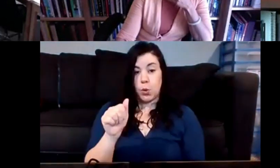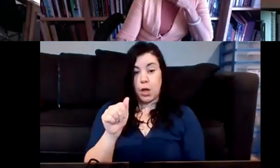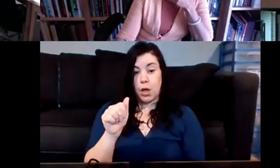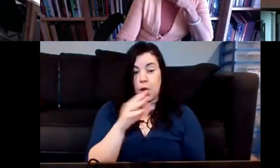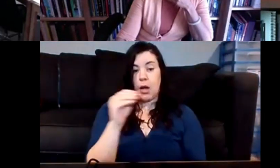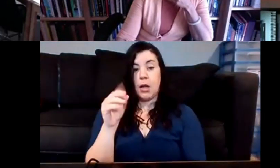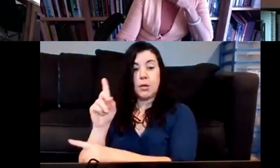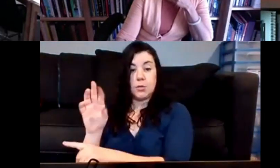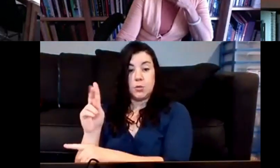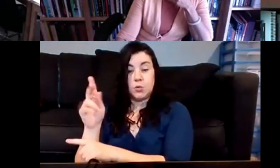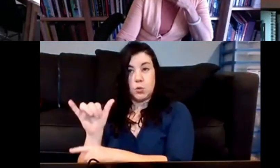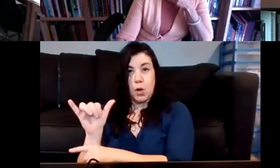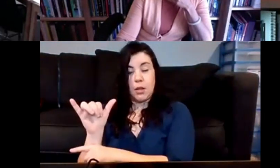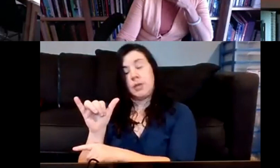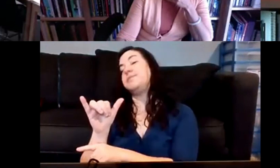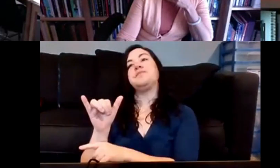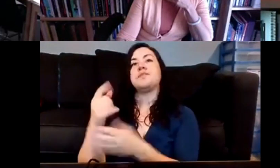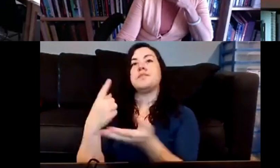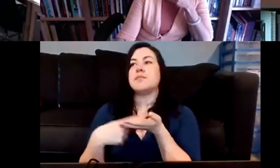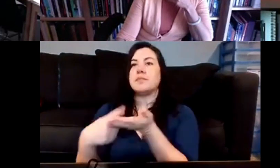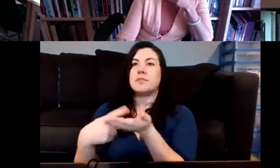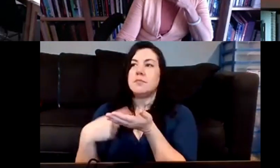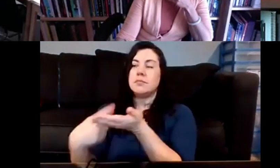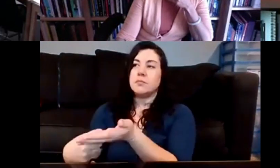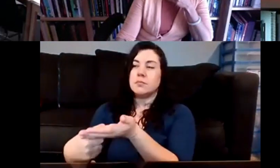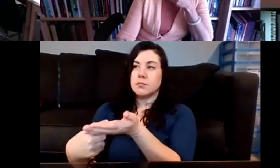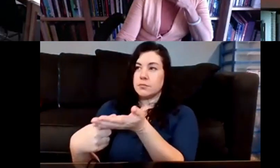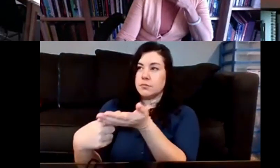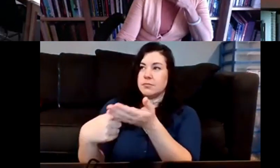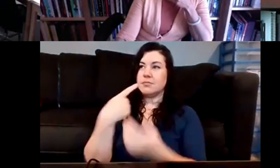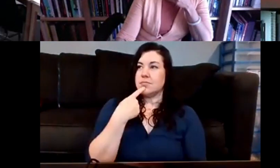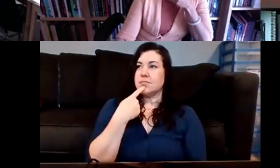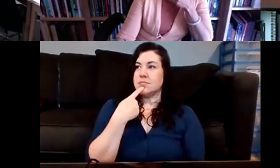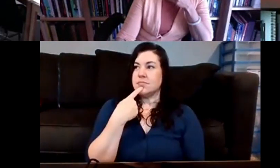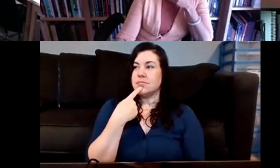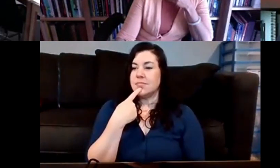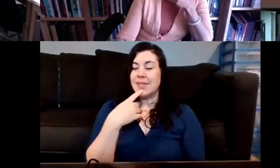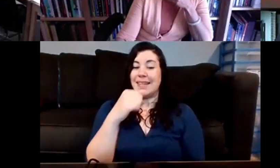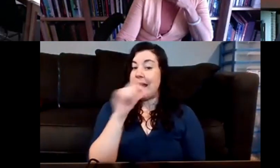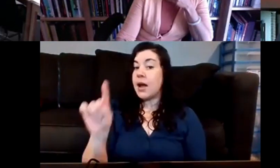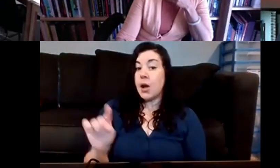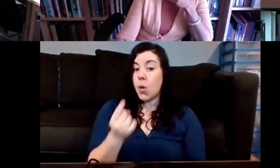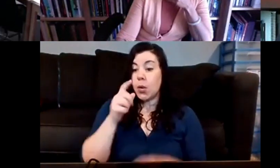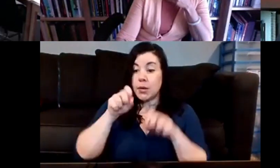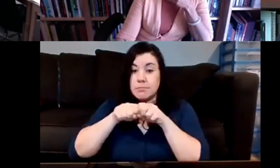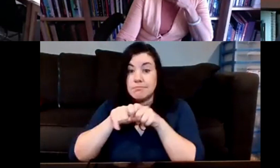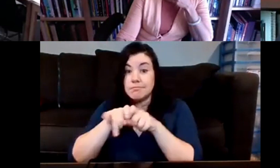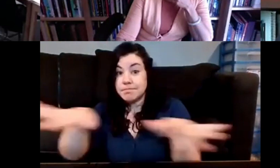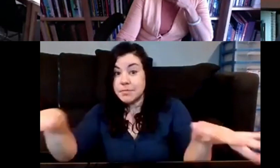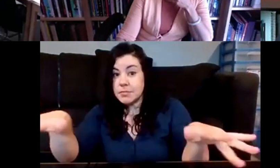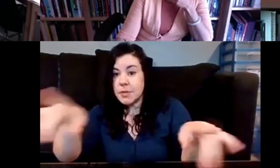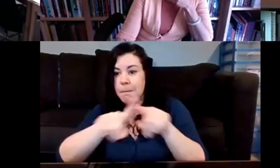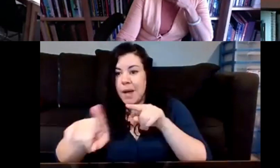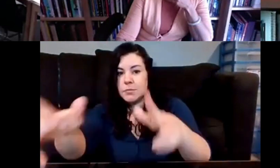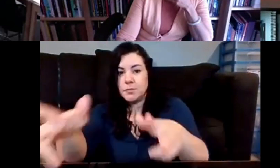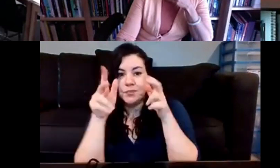about algorithms. And she says, you know, we have to think not just about output, but input, sort of what